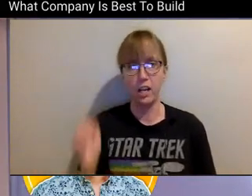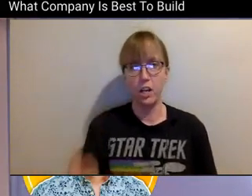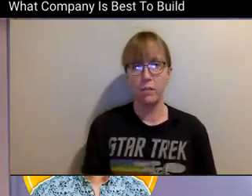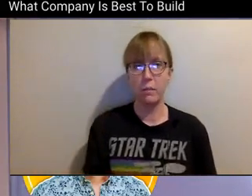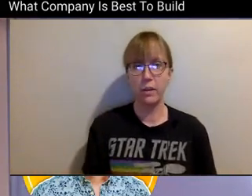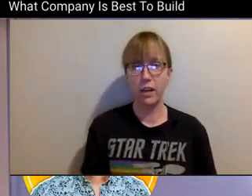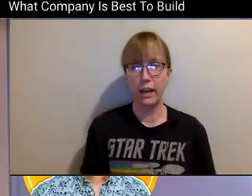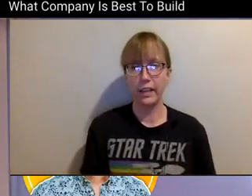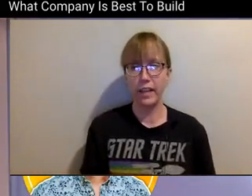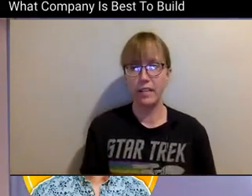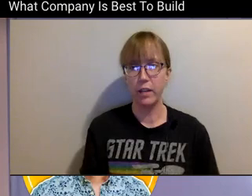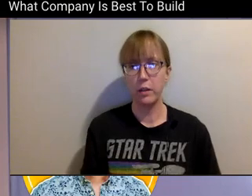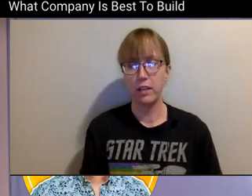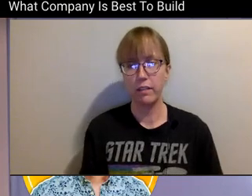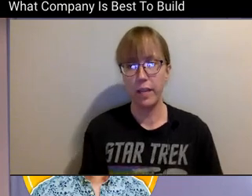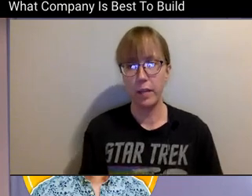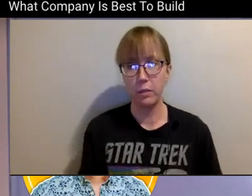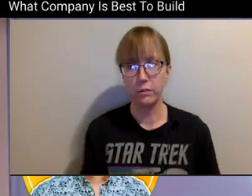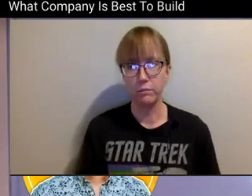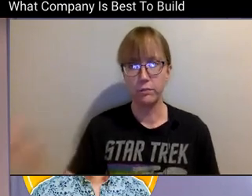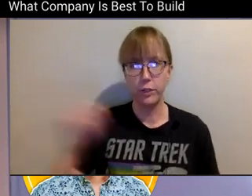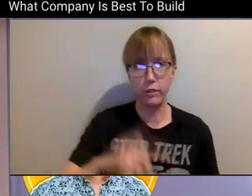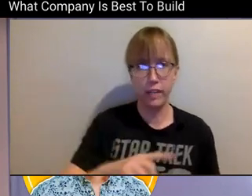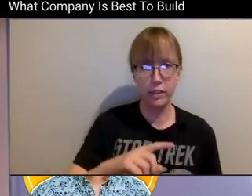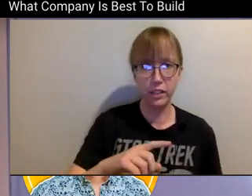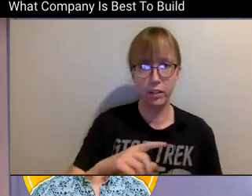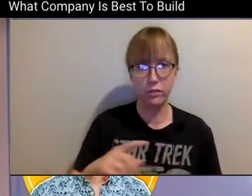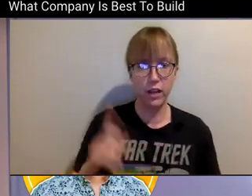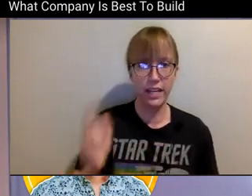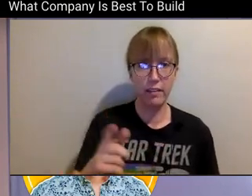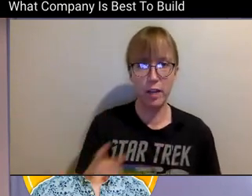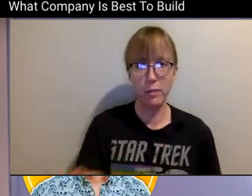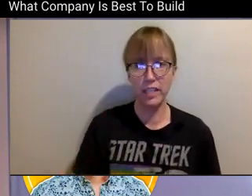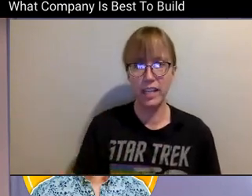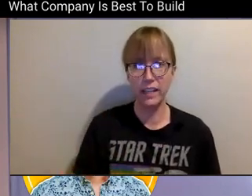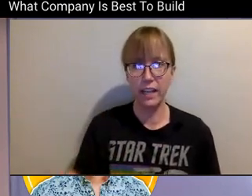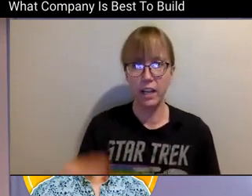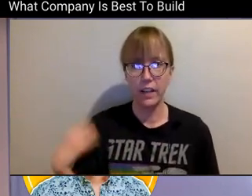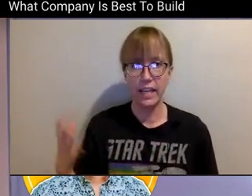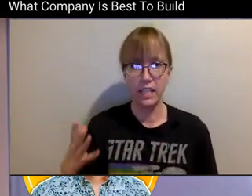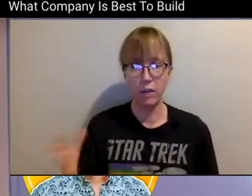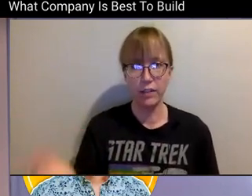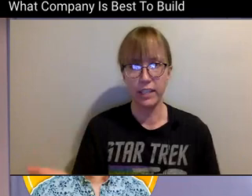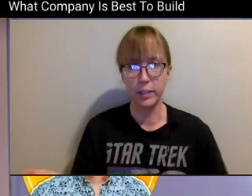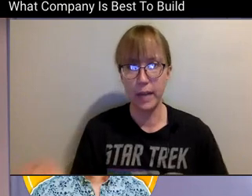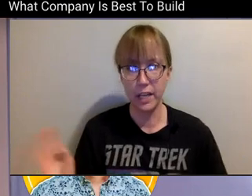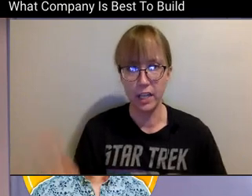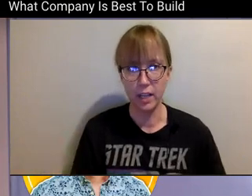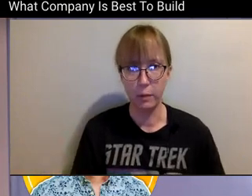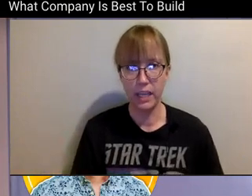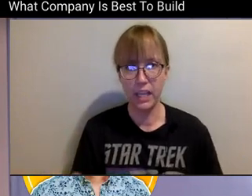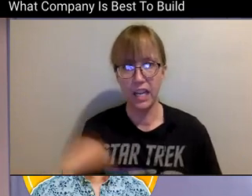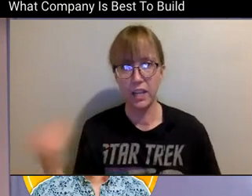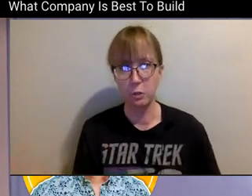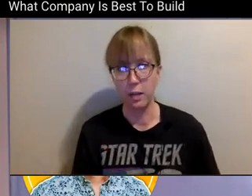it here. Do you remember, I think the last video I did of him, or two videos ago I did of him, he's saying like, thinking, overthinking is bad. You got to